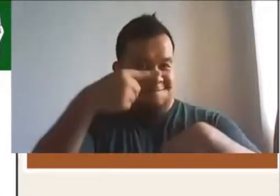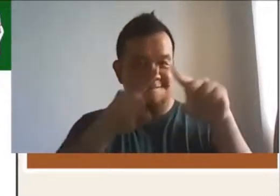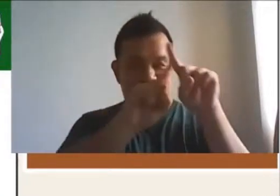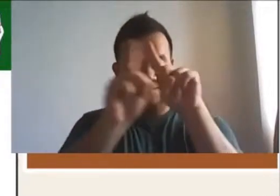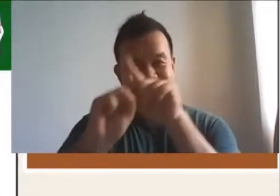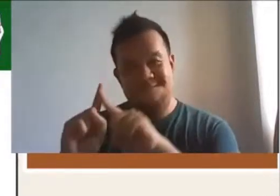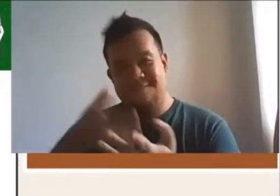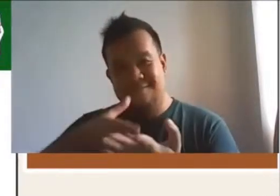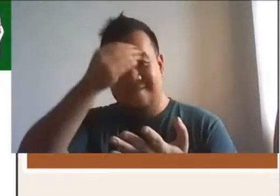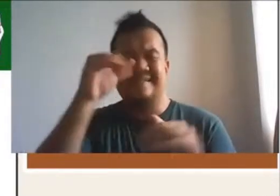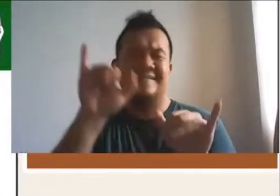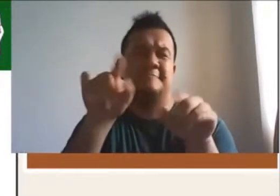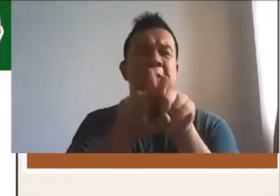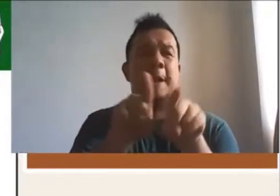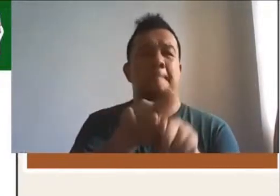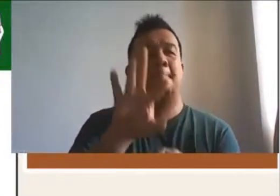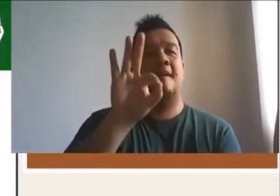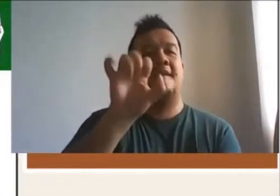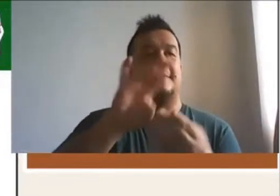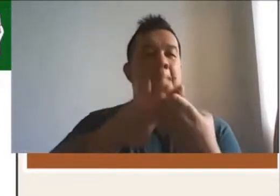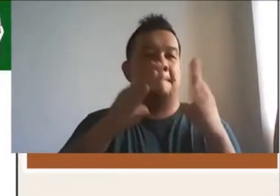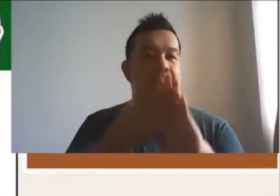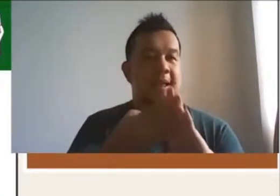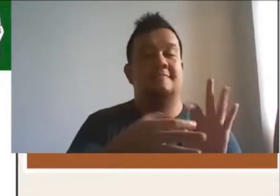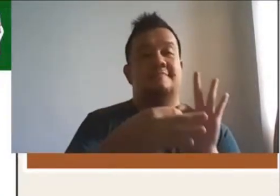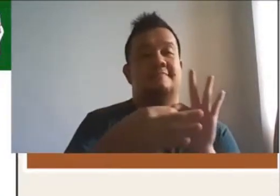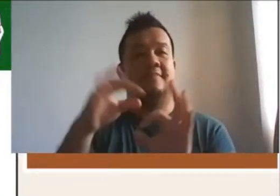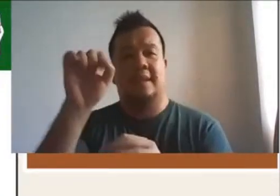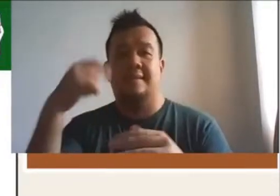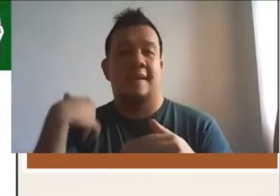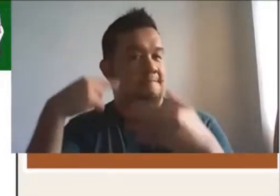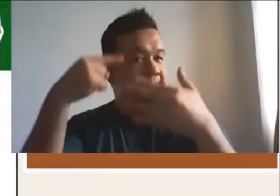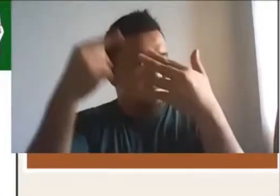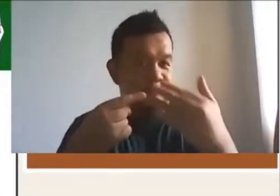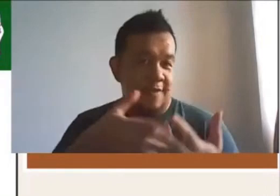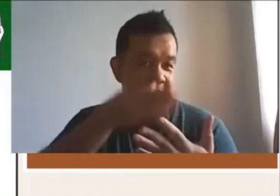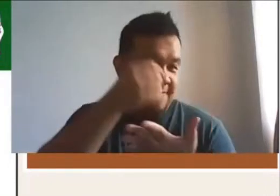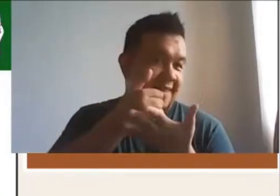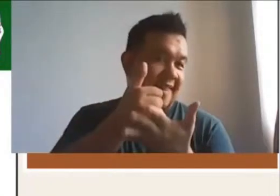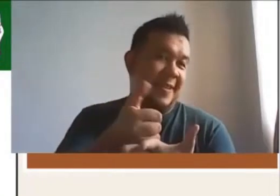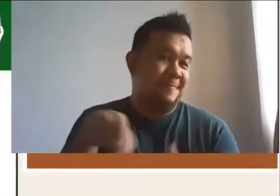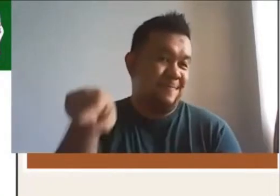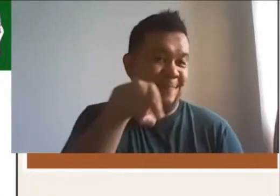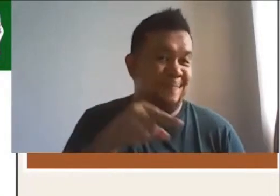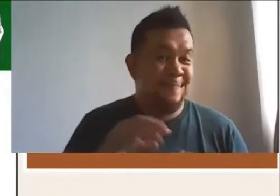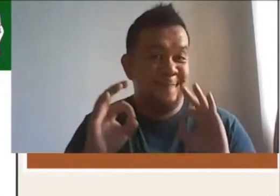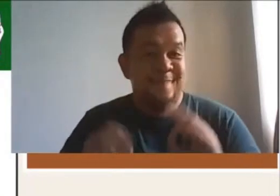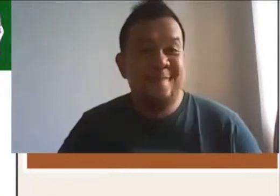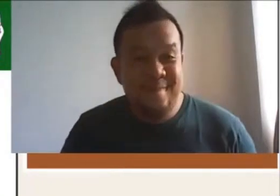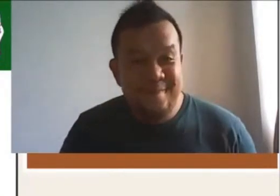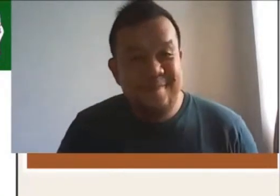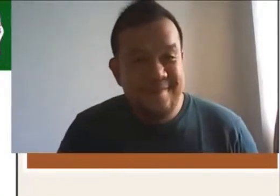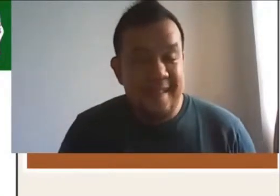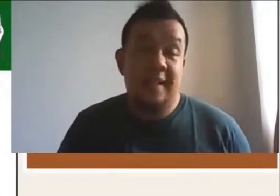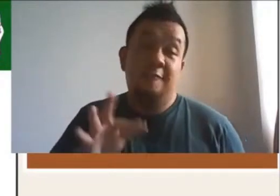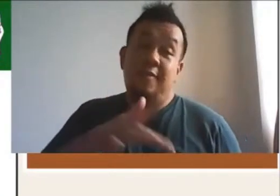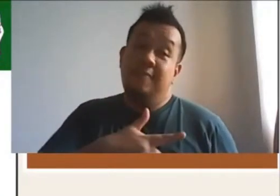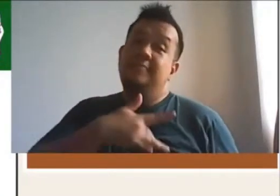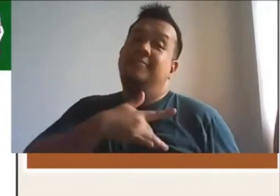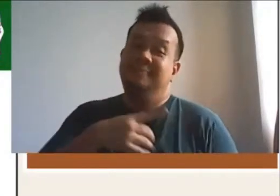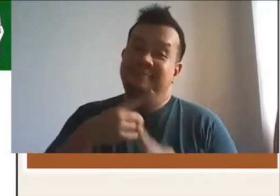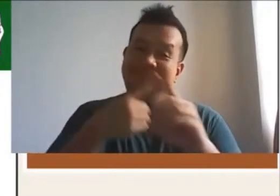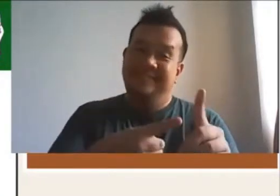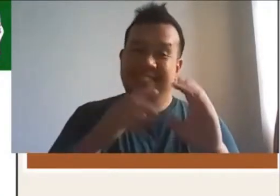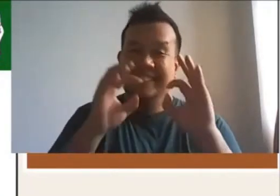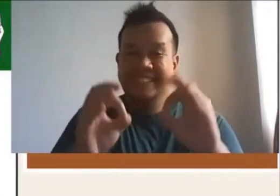So, marami din mga materials na makikita doon sa FSL kit na yan. So, I hope we can encourage you to donate.